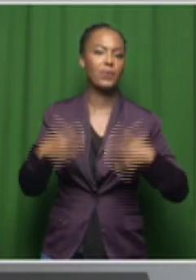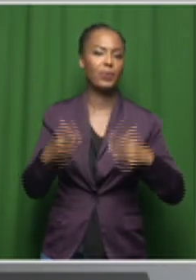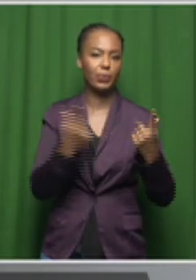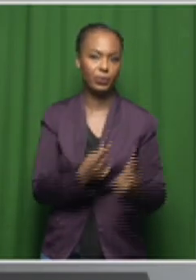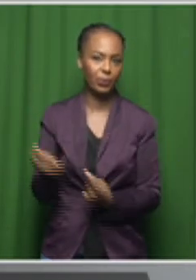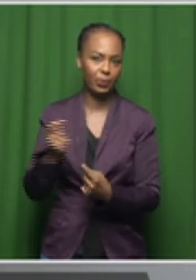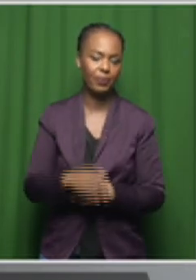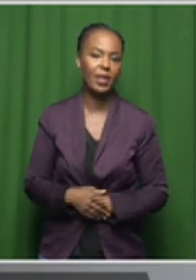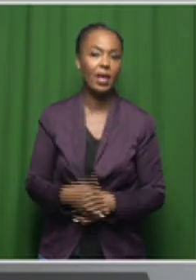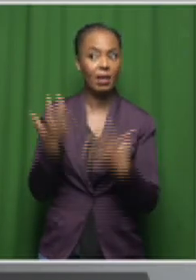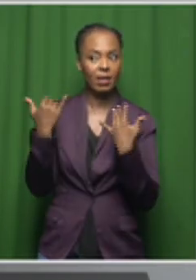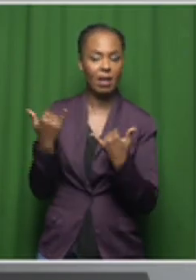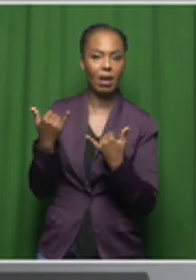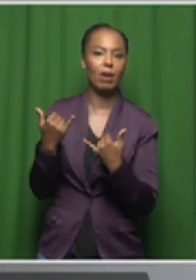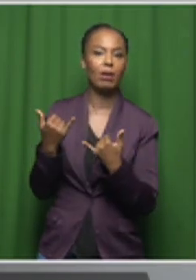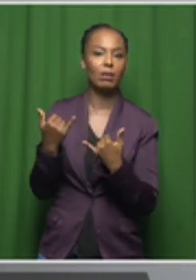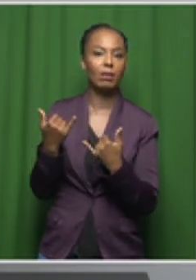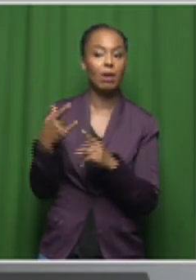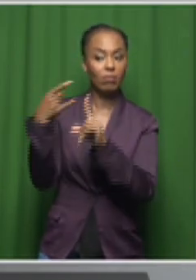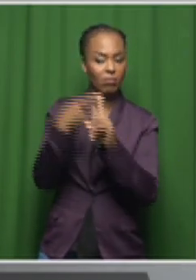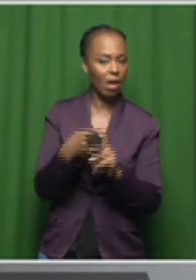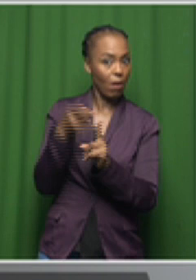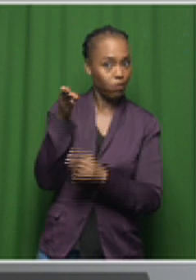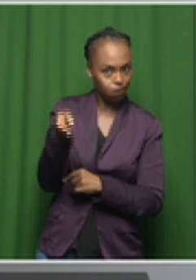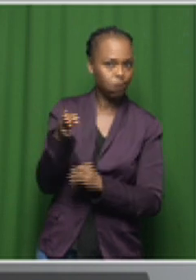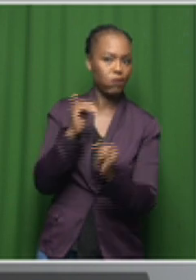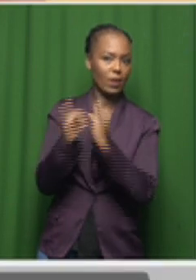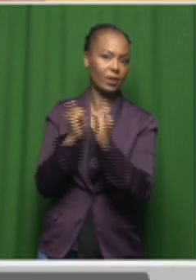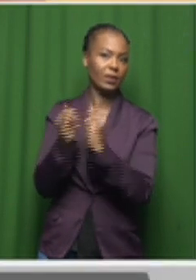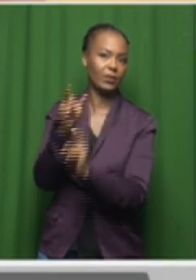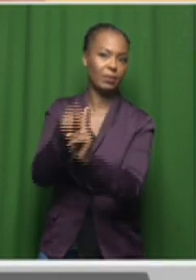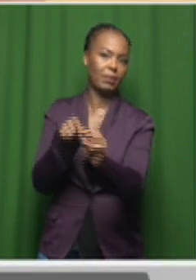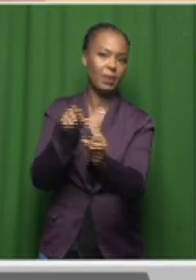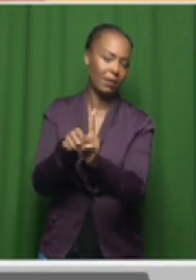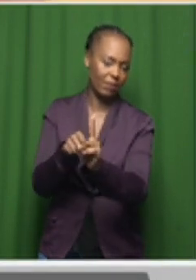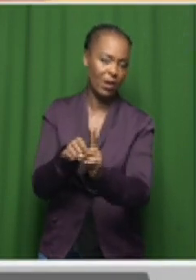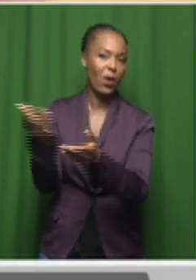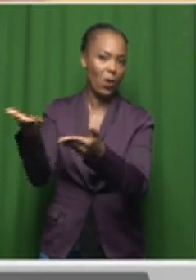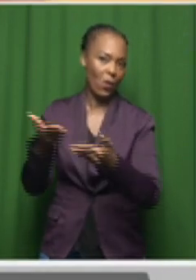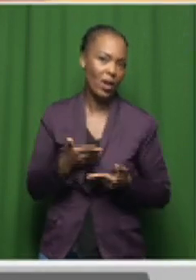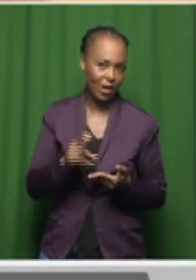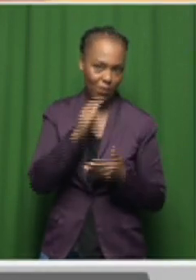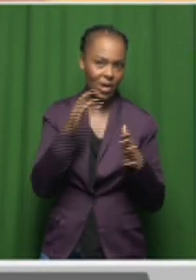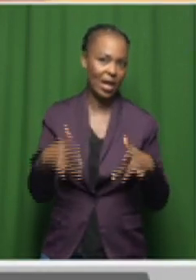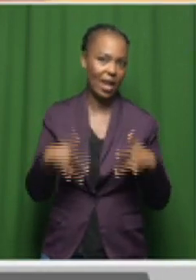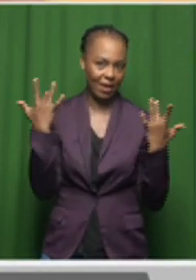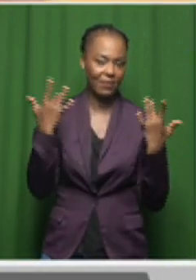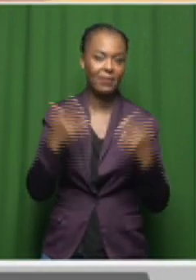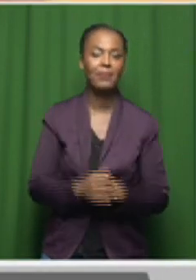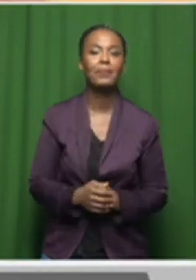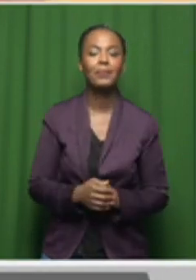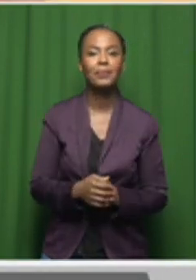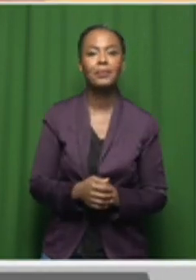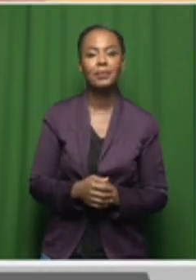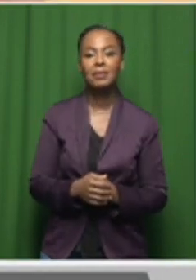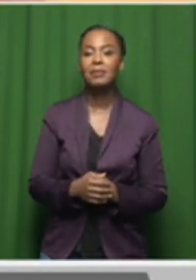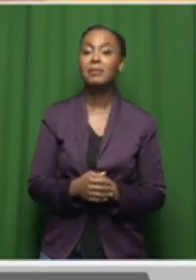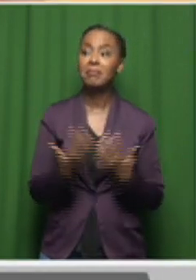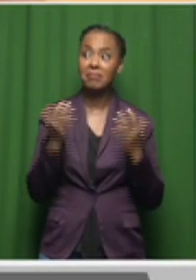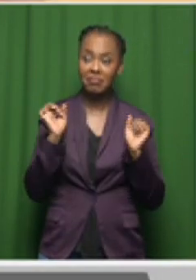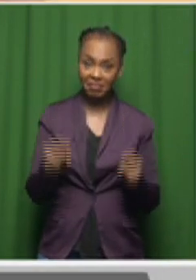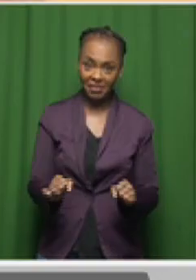And he joins us now on the line. A very good morning to you. Thank you so much for joining us and a warm welcome to Morning Live. First of all, I mean, your paintings